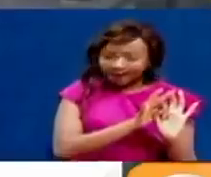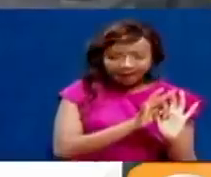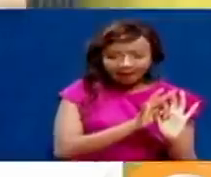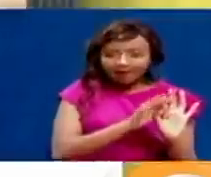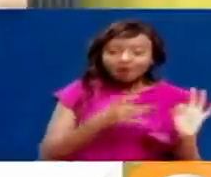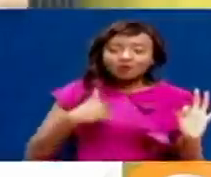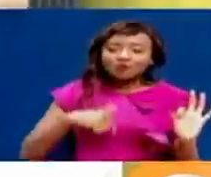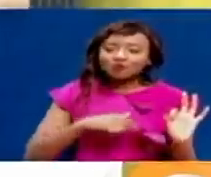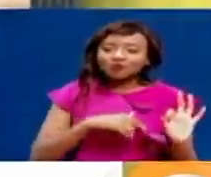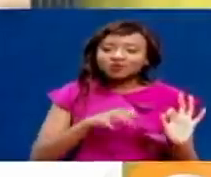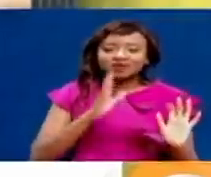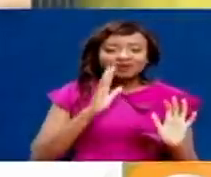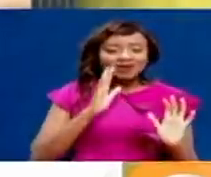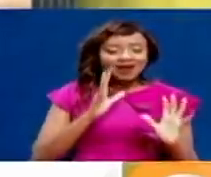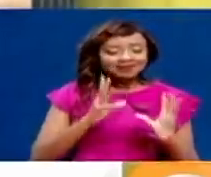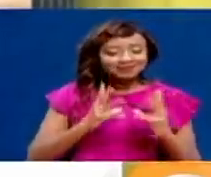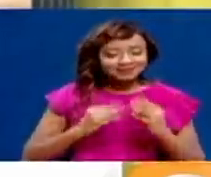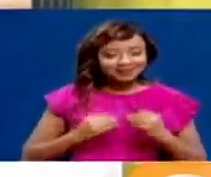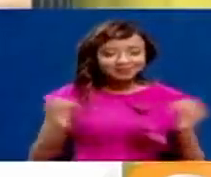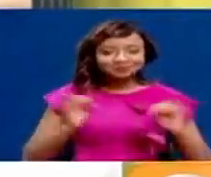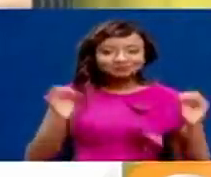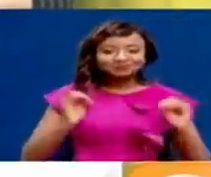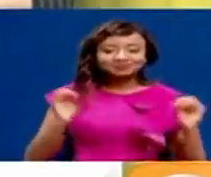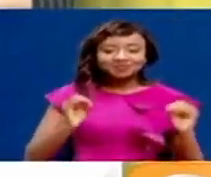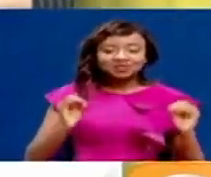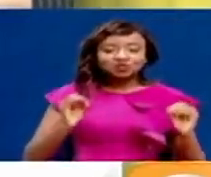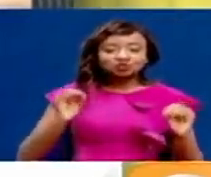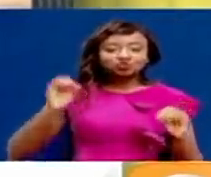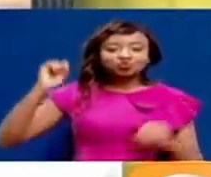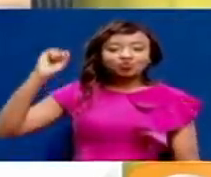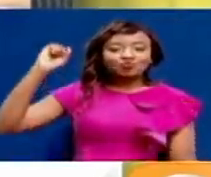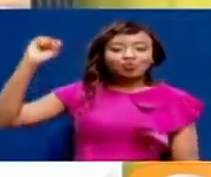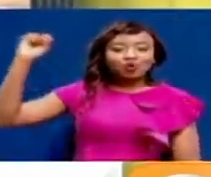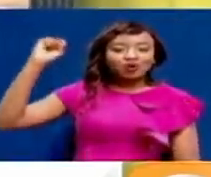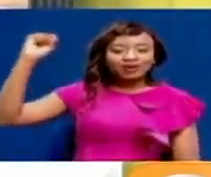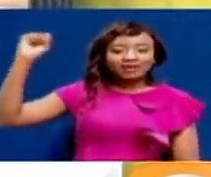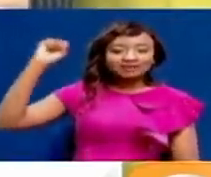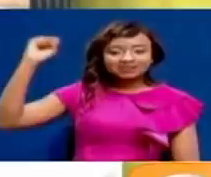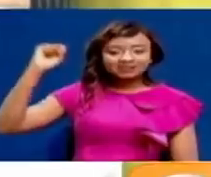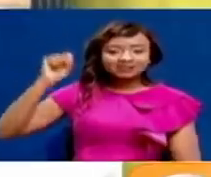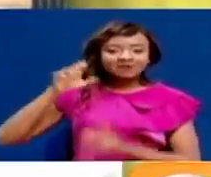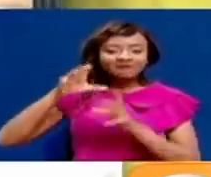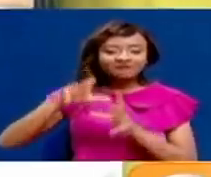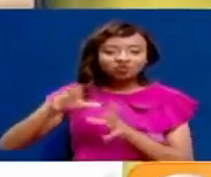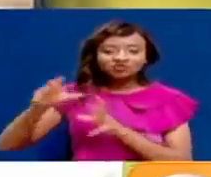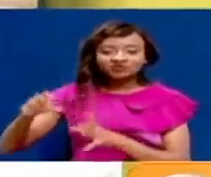anybody to put political ventilators on us.